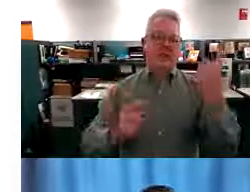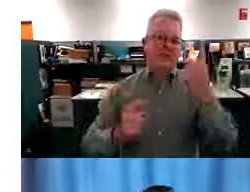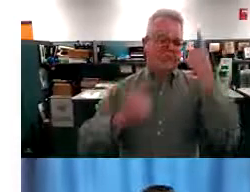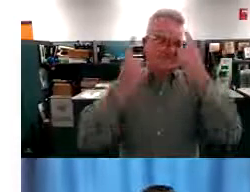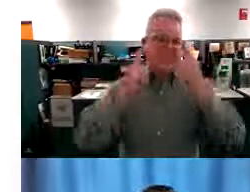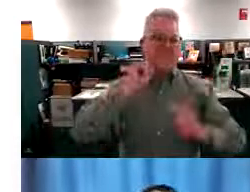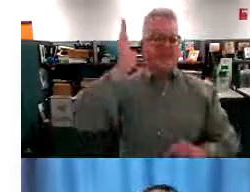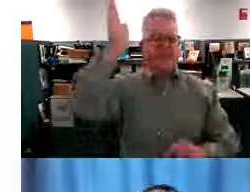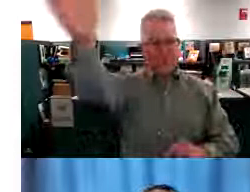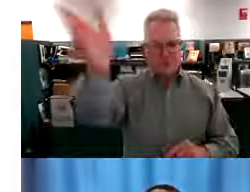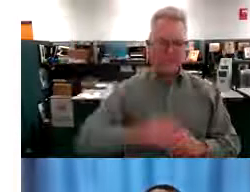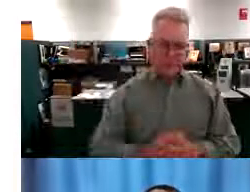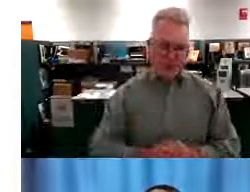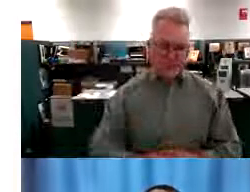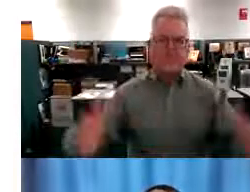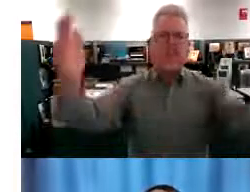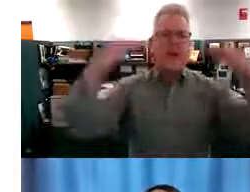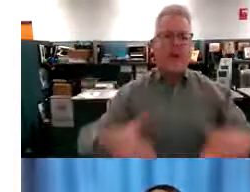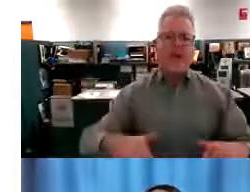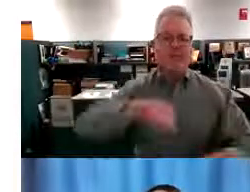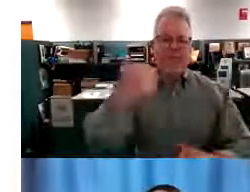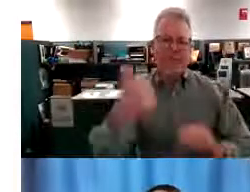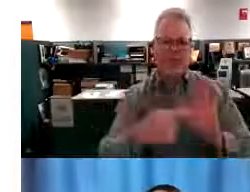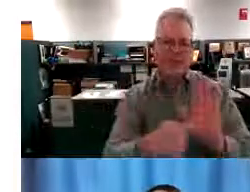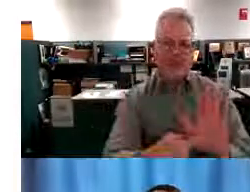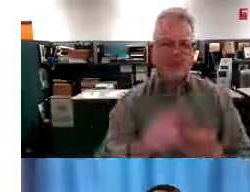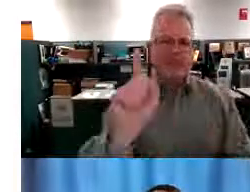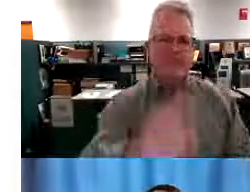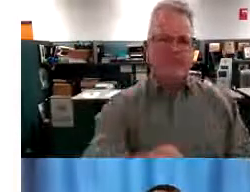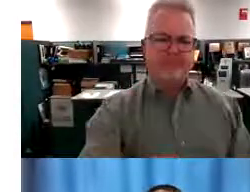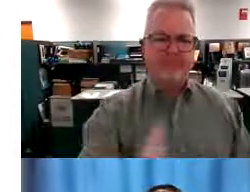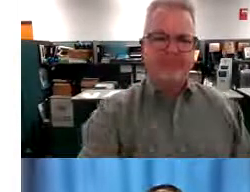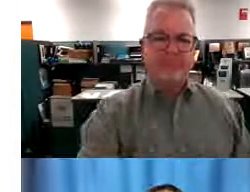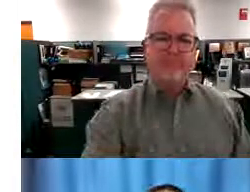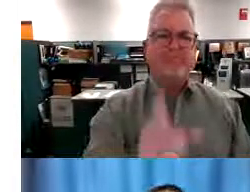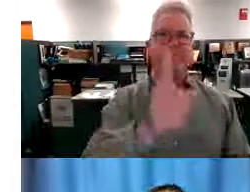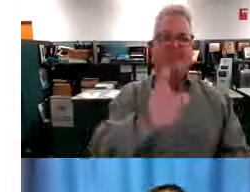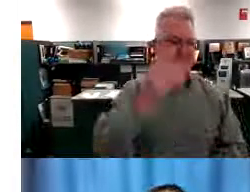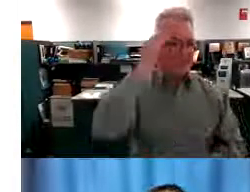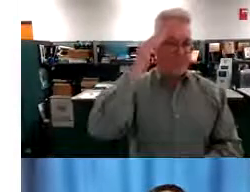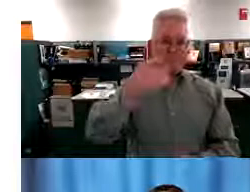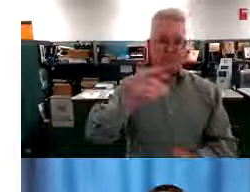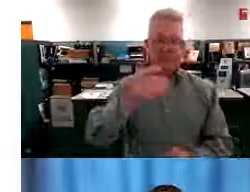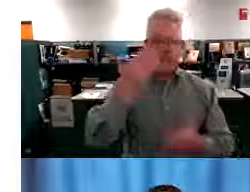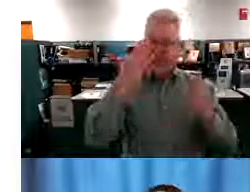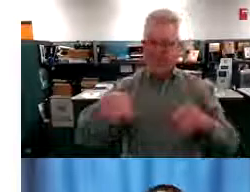few in the future. So we're still looking into some more solutions for that. But another example of this